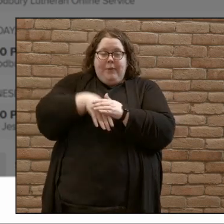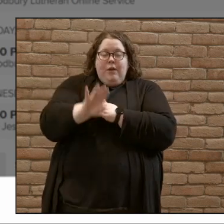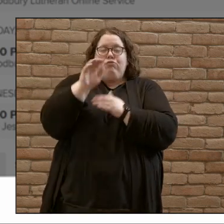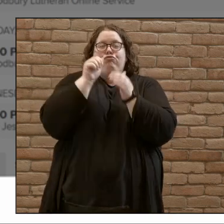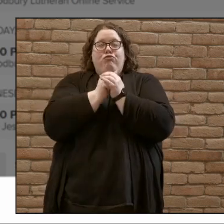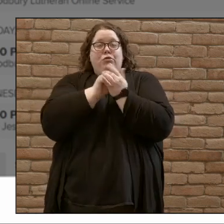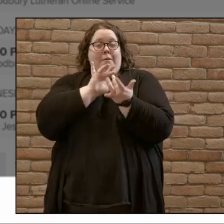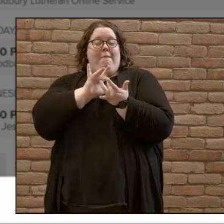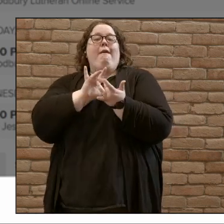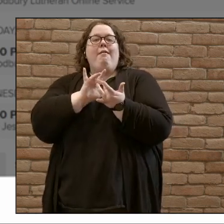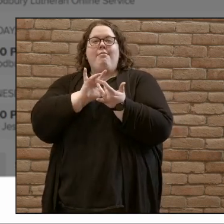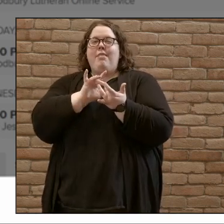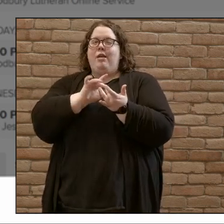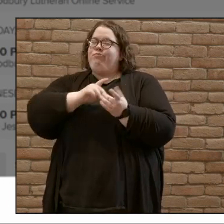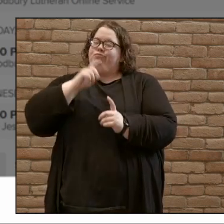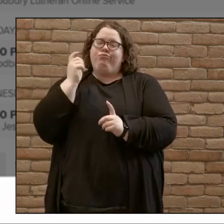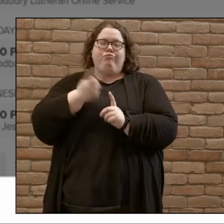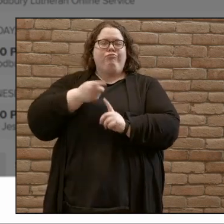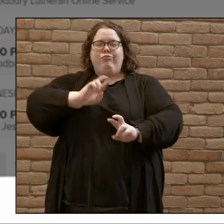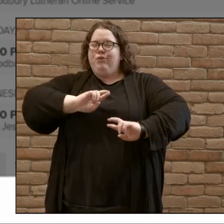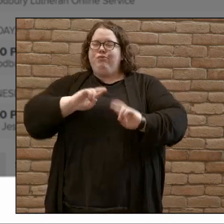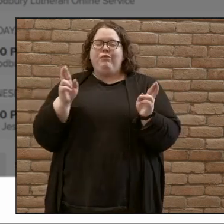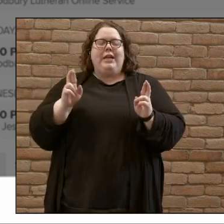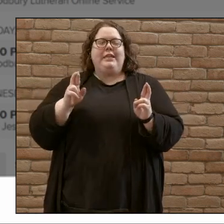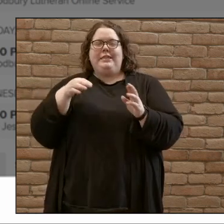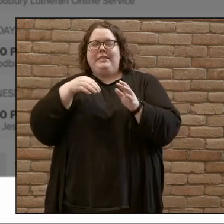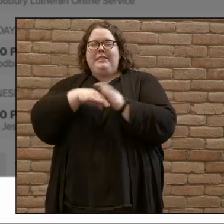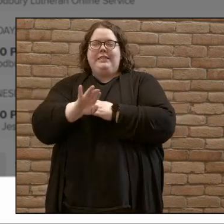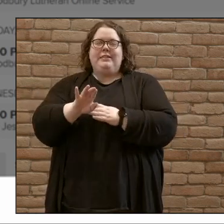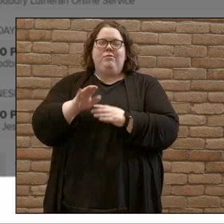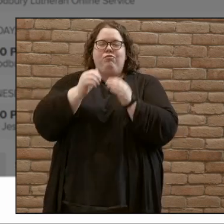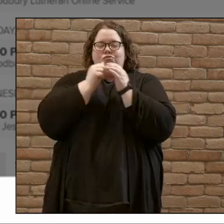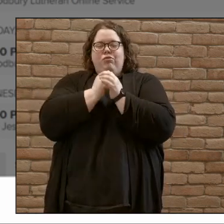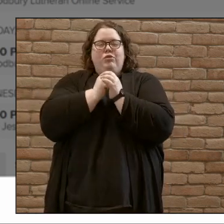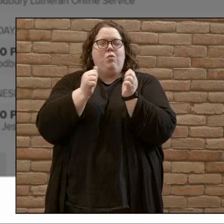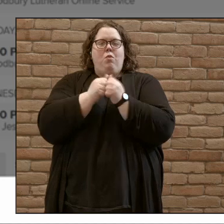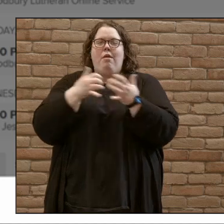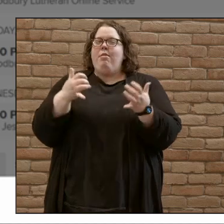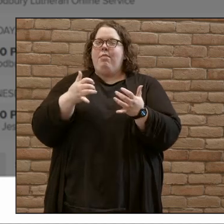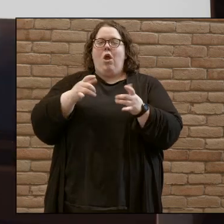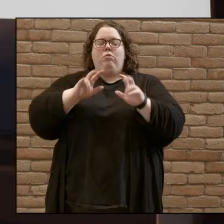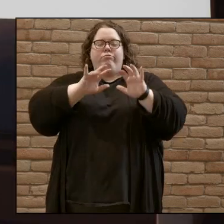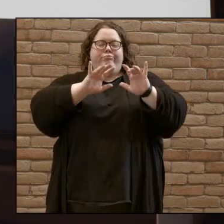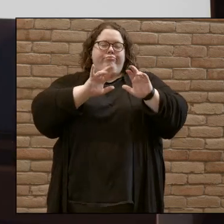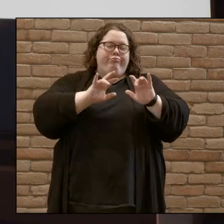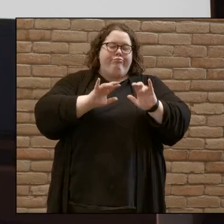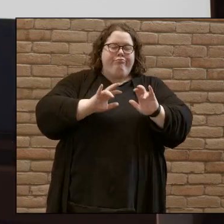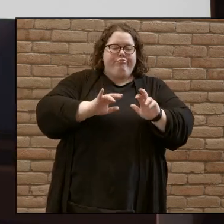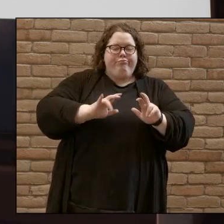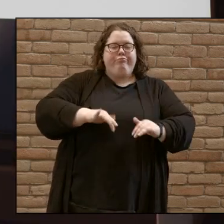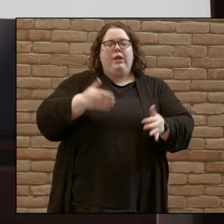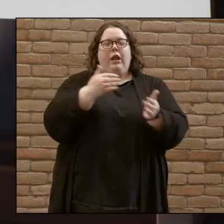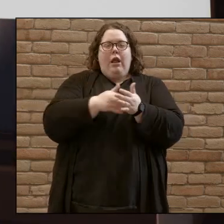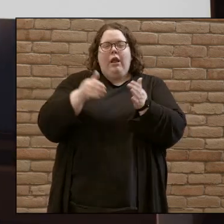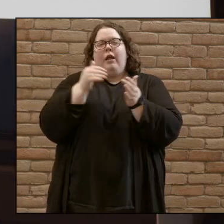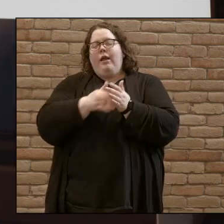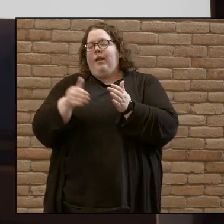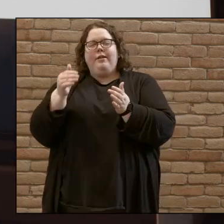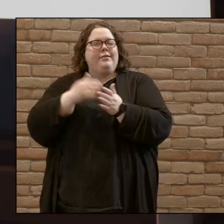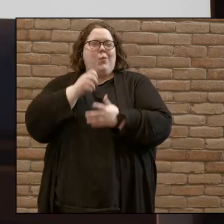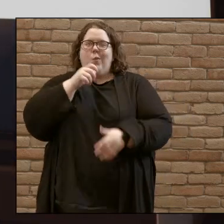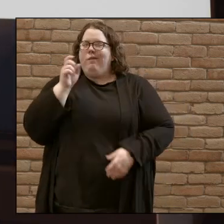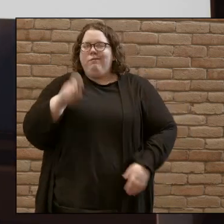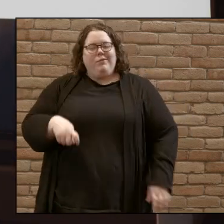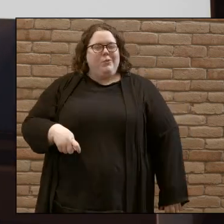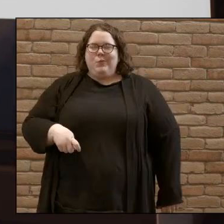setting, you'll be all ready to get in and start worship without having to type who you are or get to know you